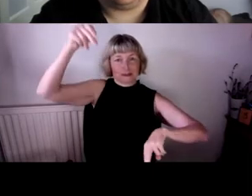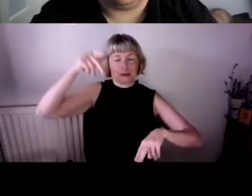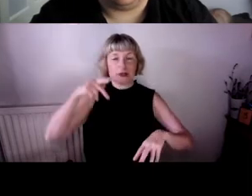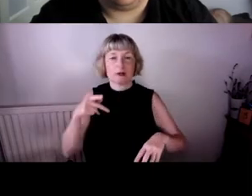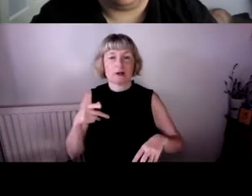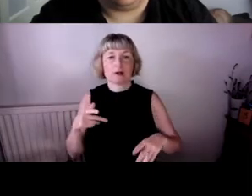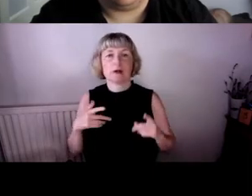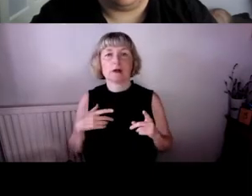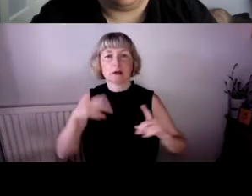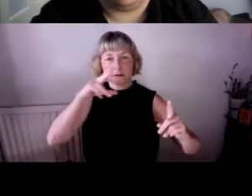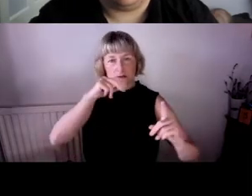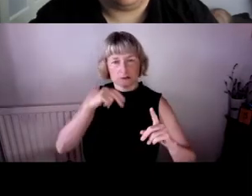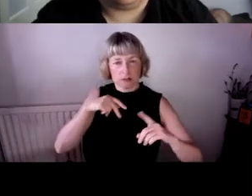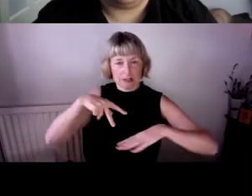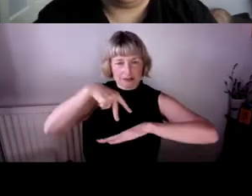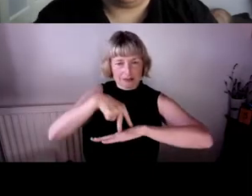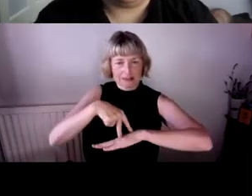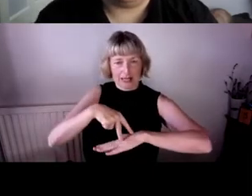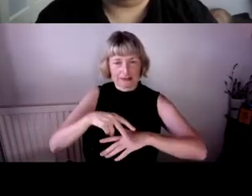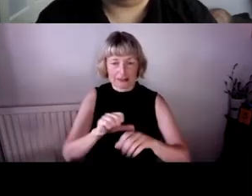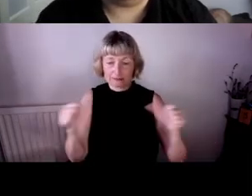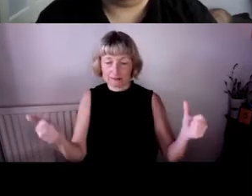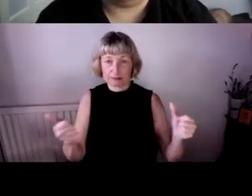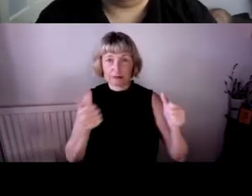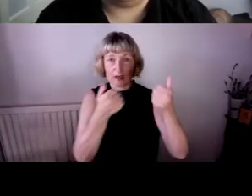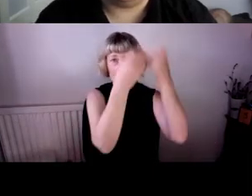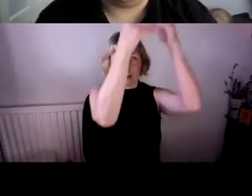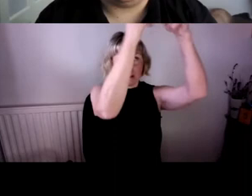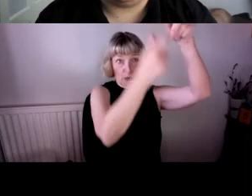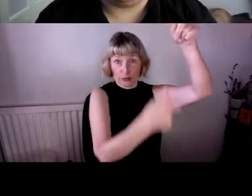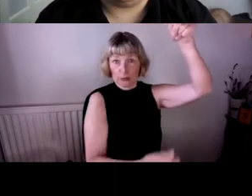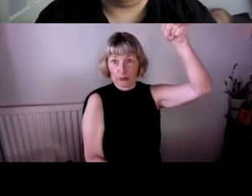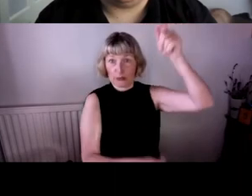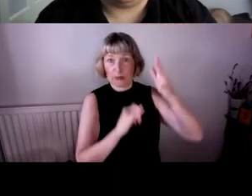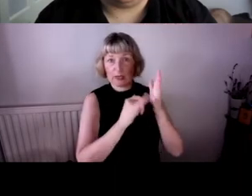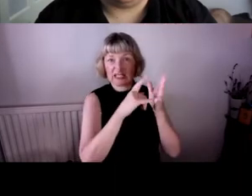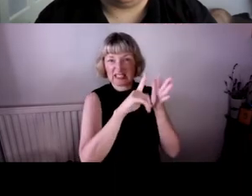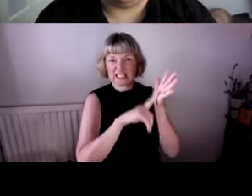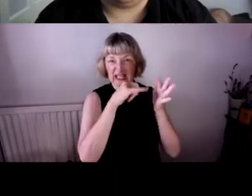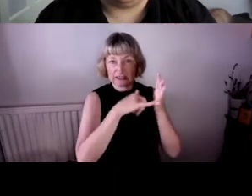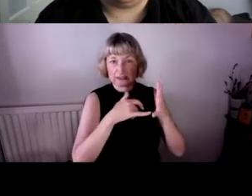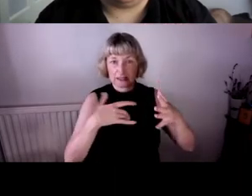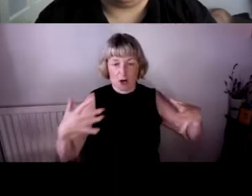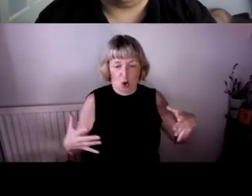Standing beside our silks, grabbing the silks with both hands.